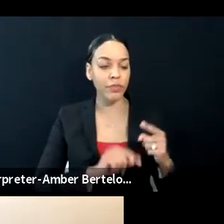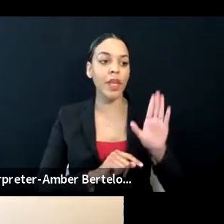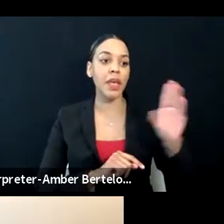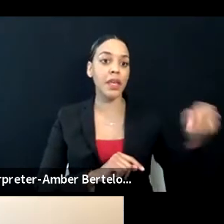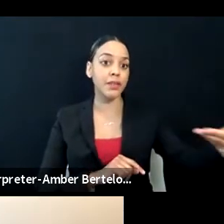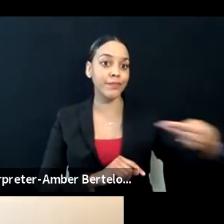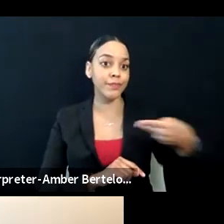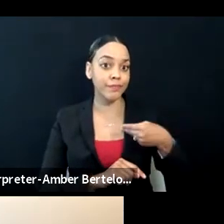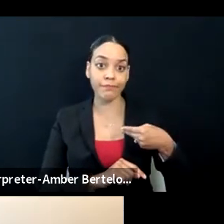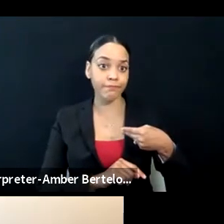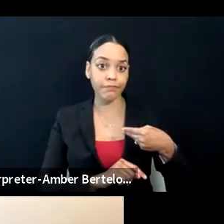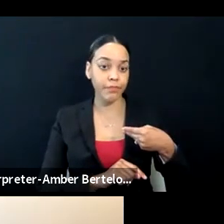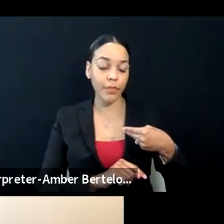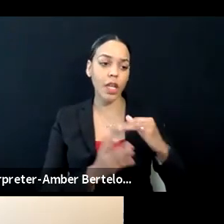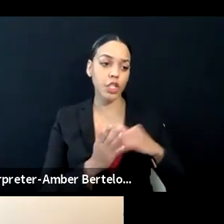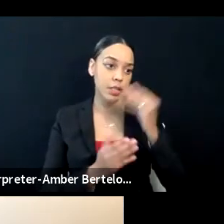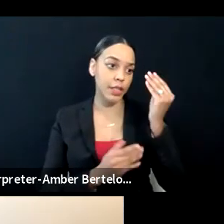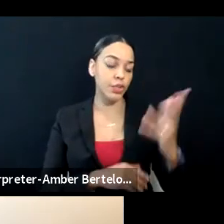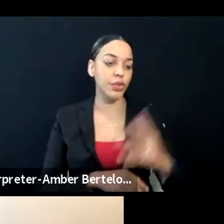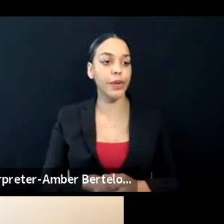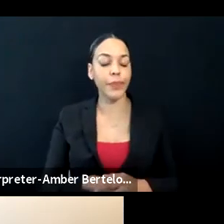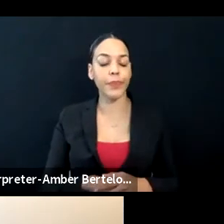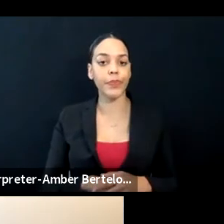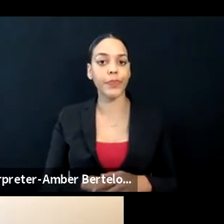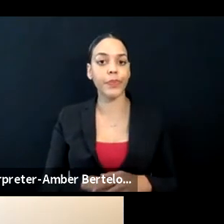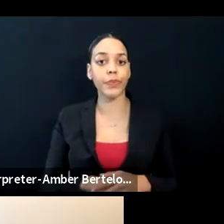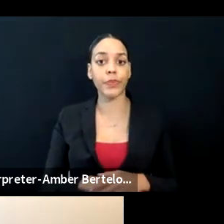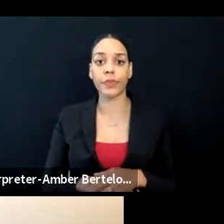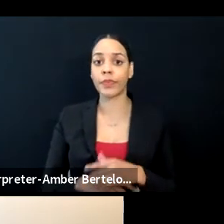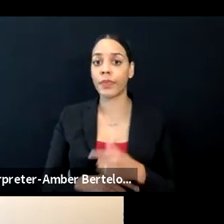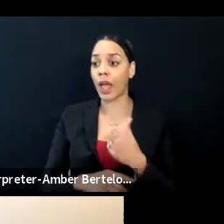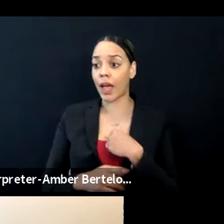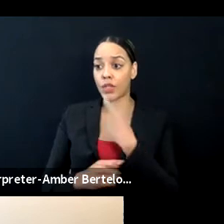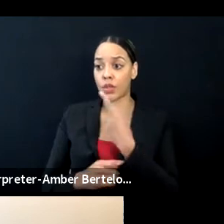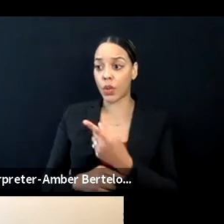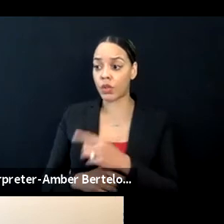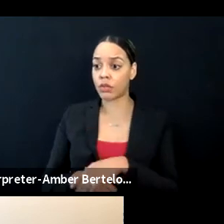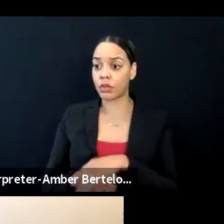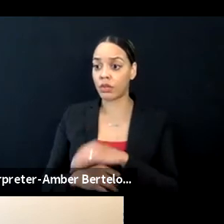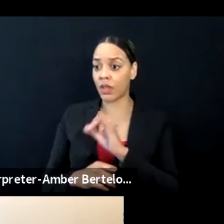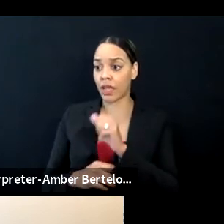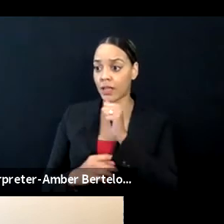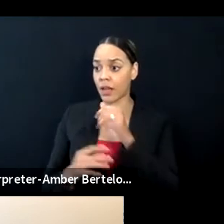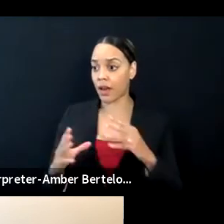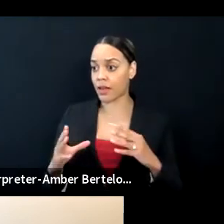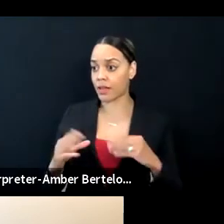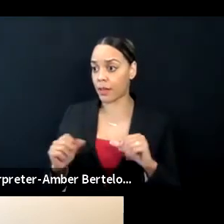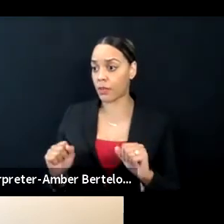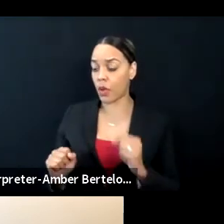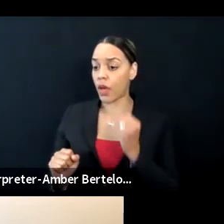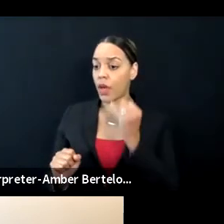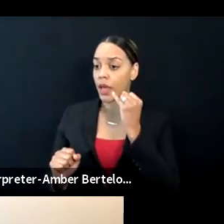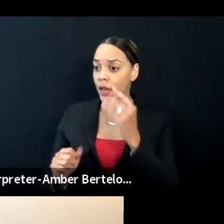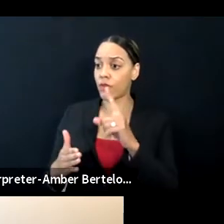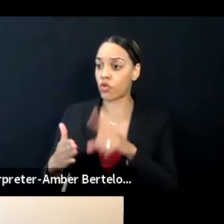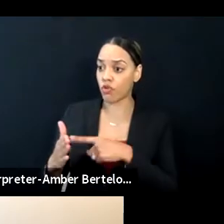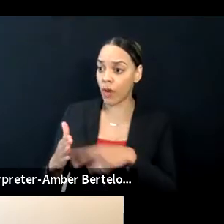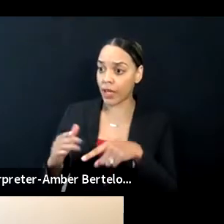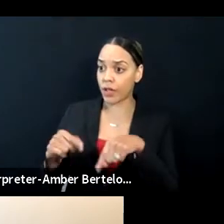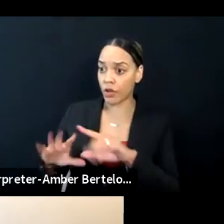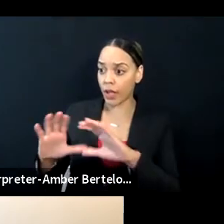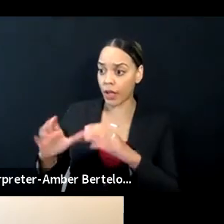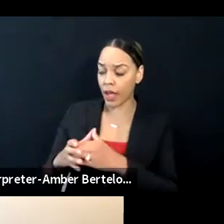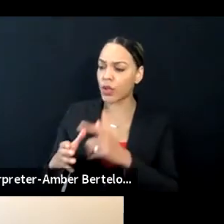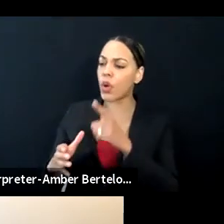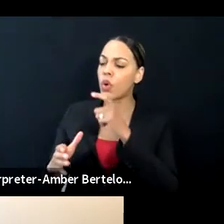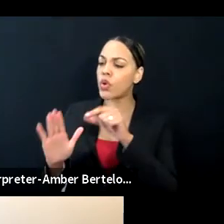in. And I just wanted to let you know. And I had to say, well, that's not acceptable. If you graded it in class, who graded it and